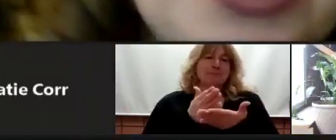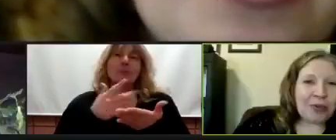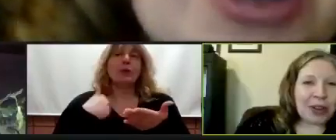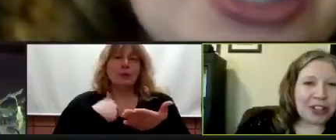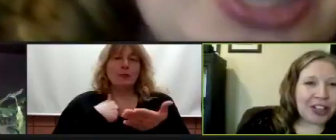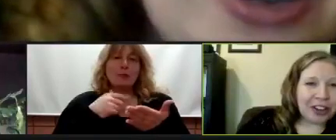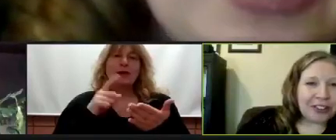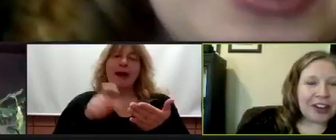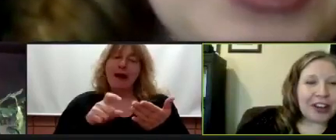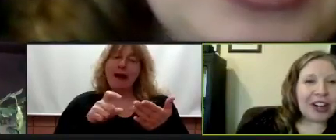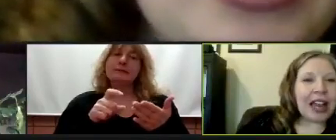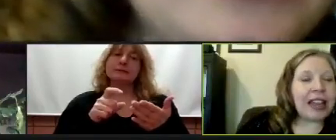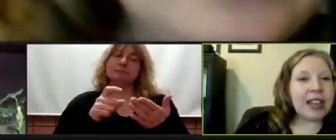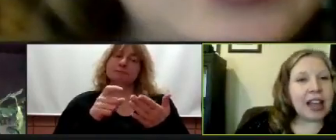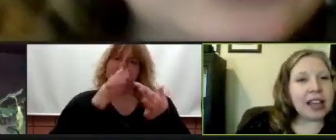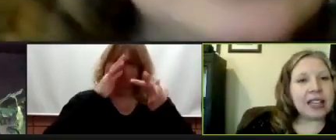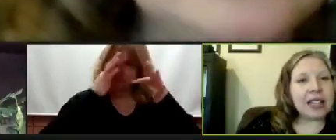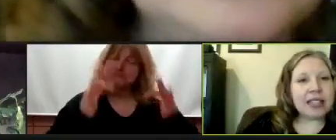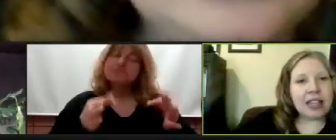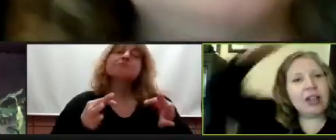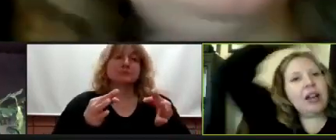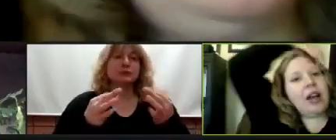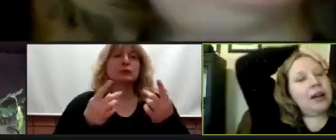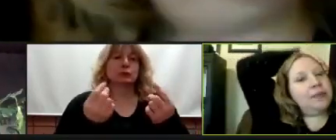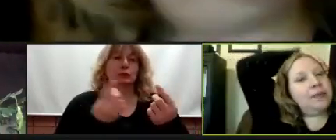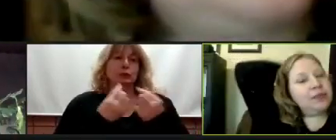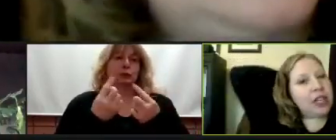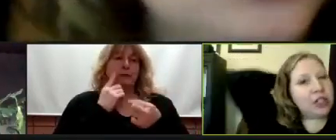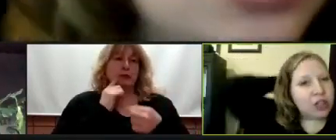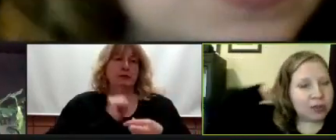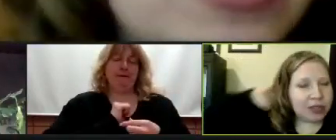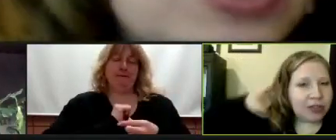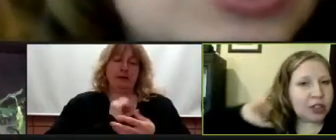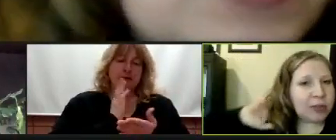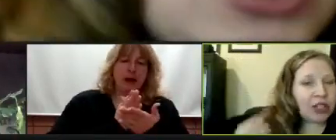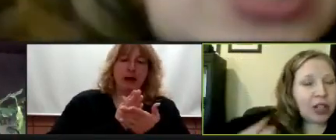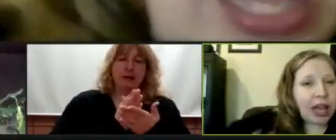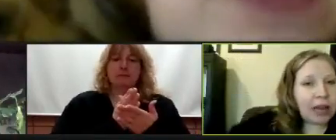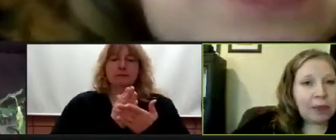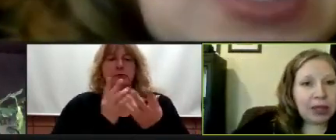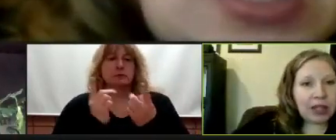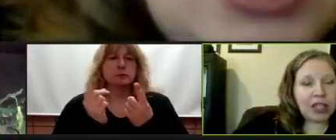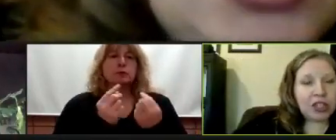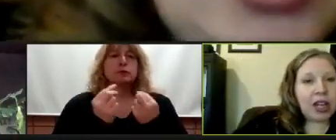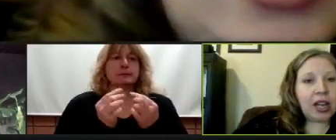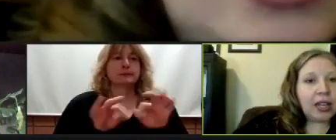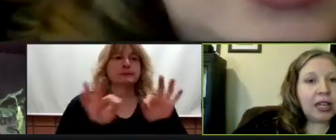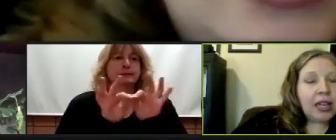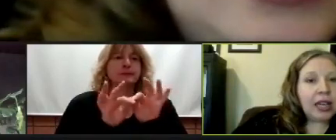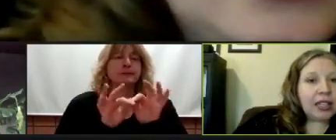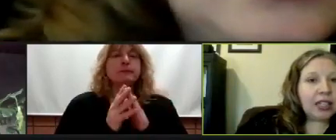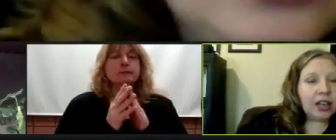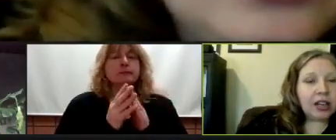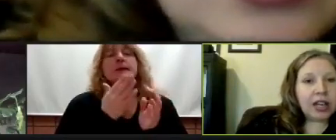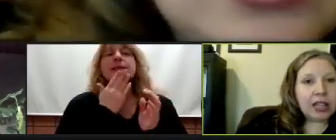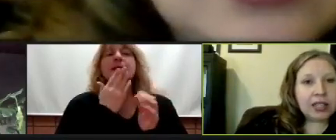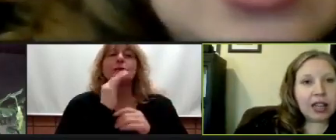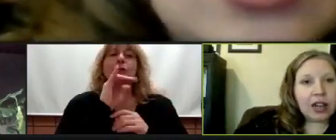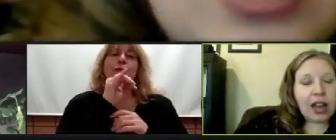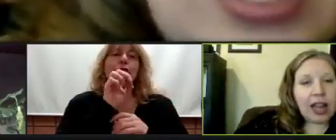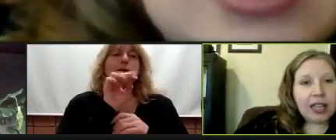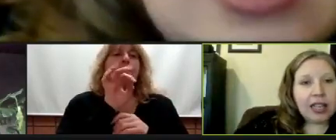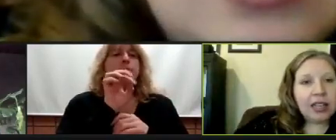Great. Thank you so much, Jennifer. And then is there, in terms of your special ed population,